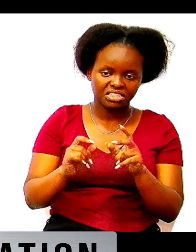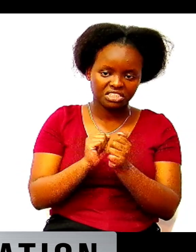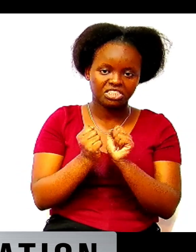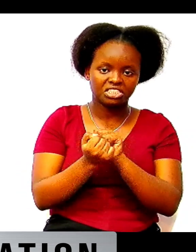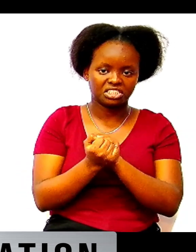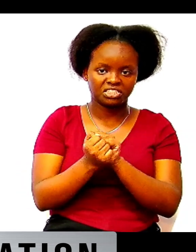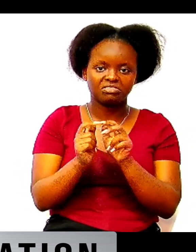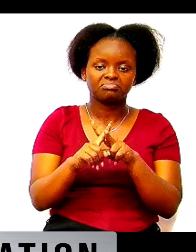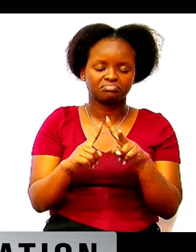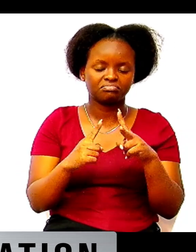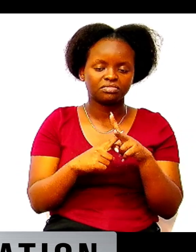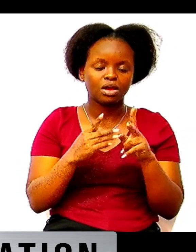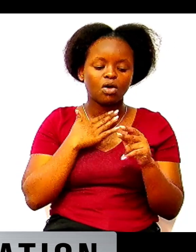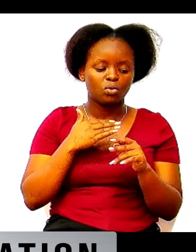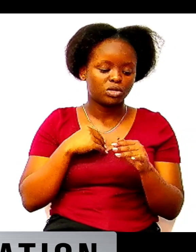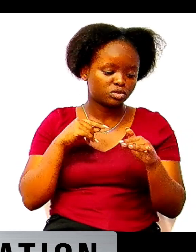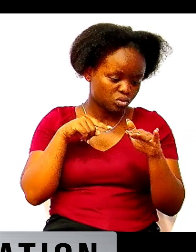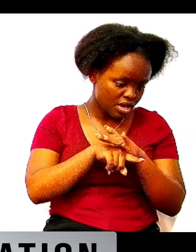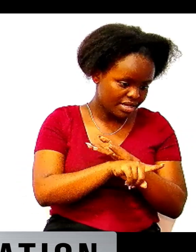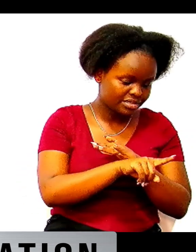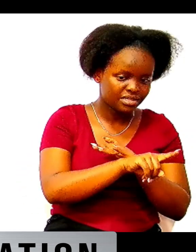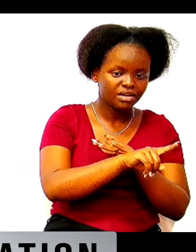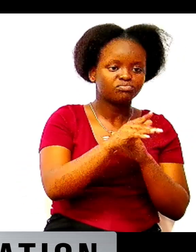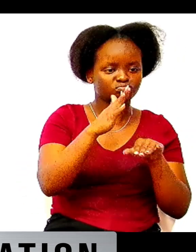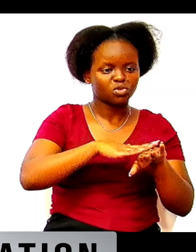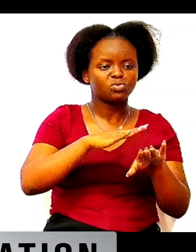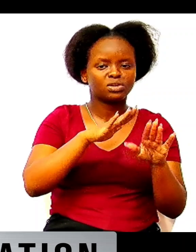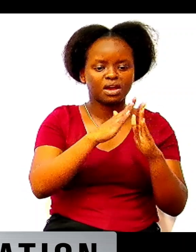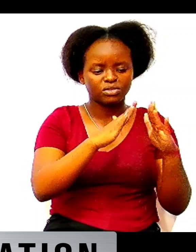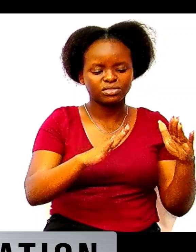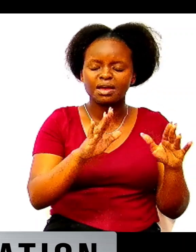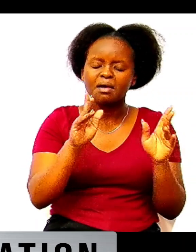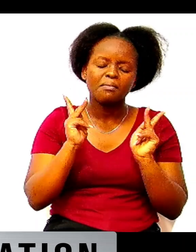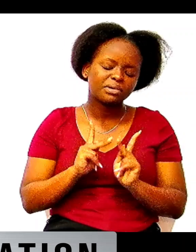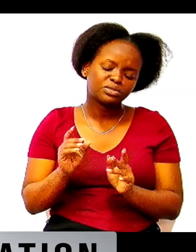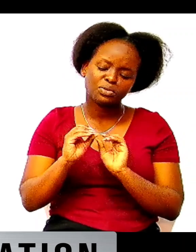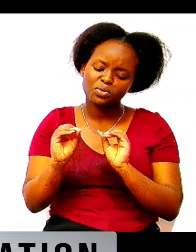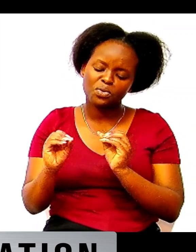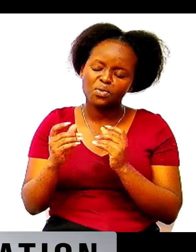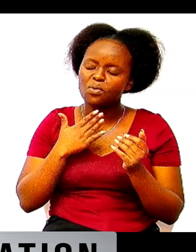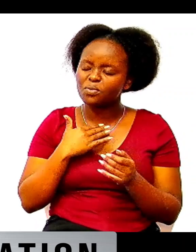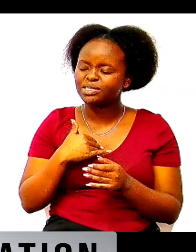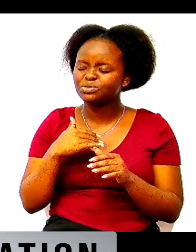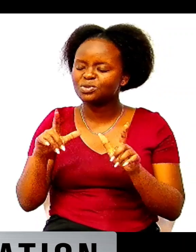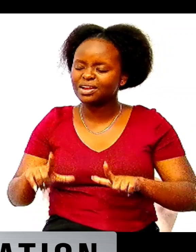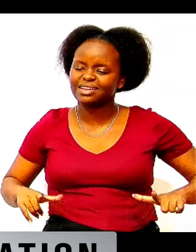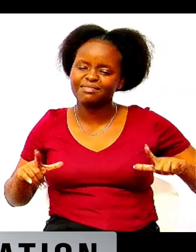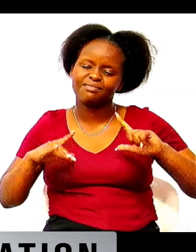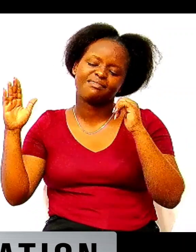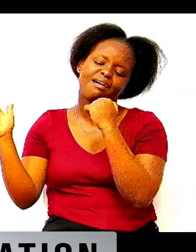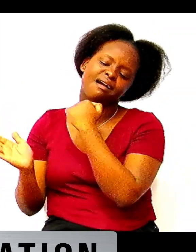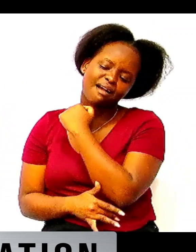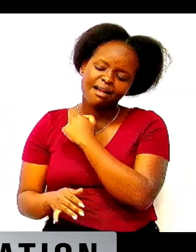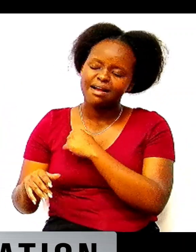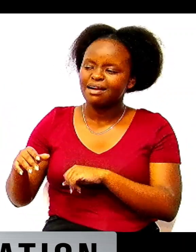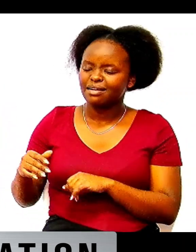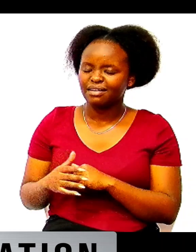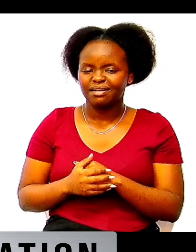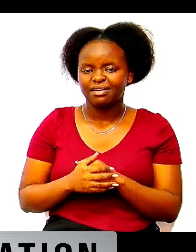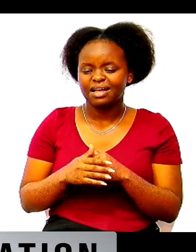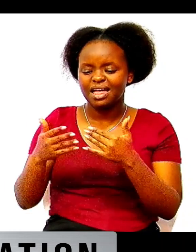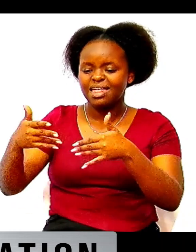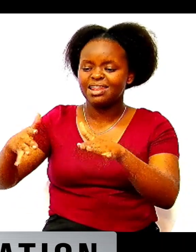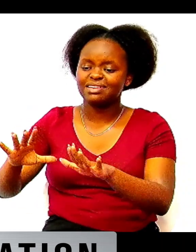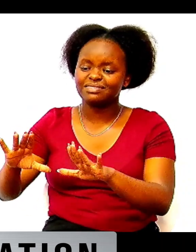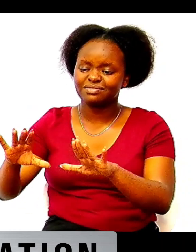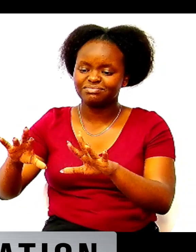want to go into good houses. Nobody wants to live in a place where there's flying toilets. Nobody wants to live in a place where you leave your